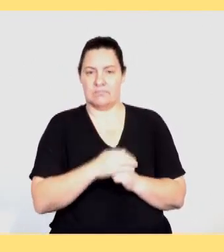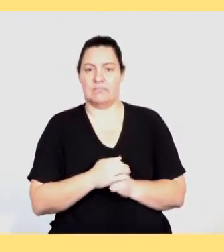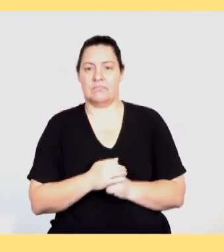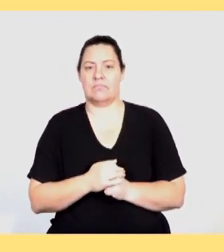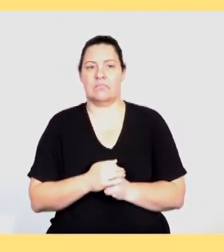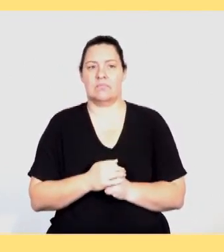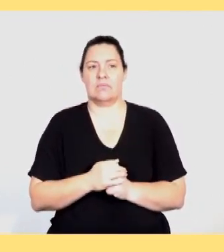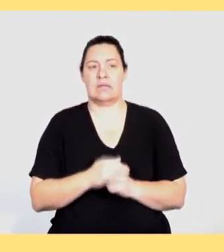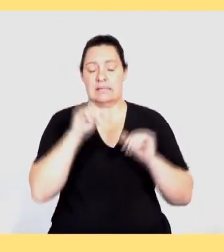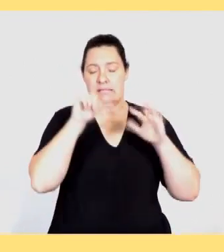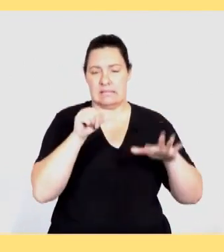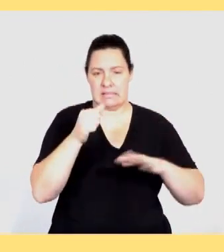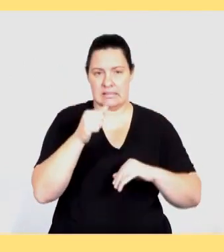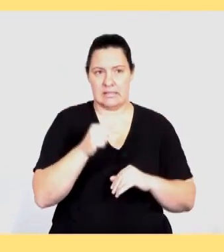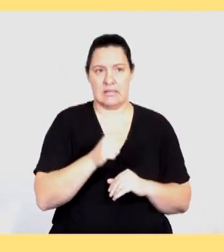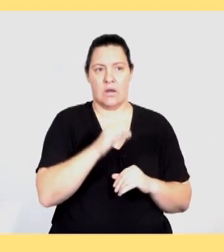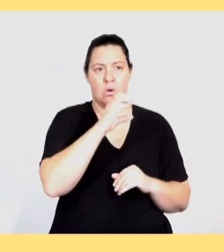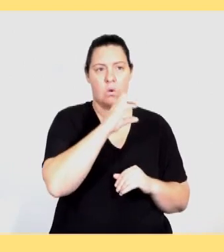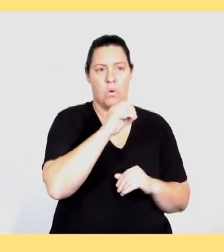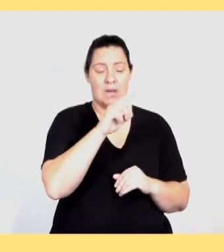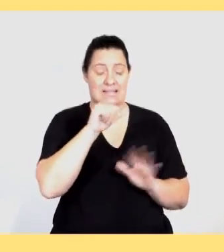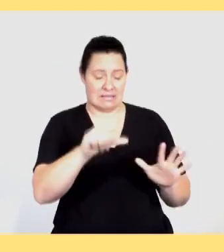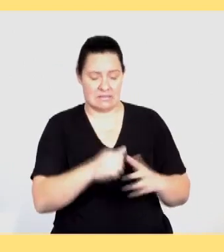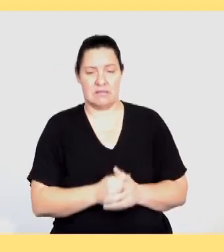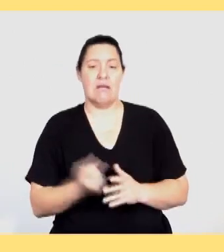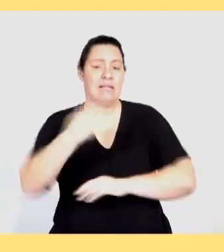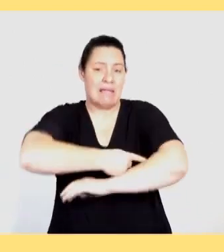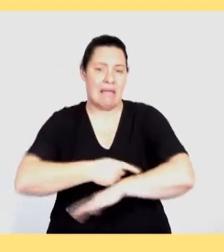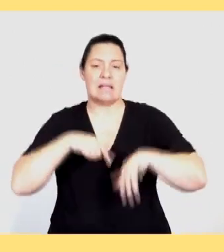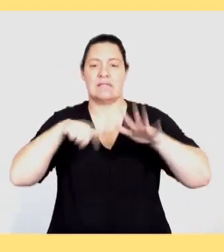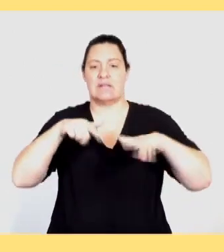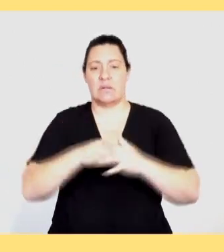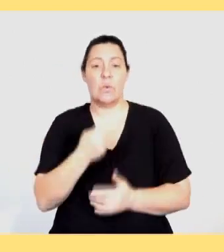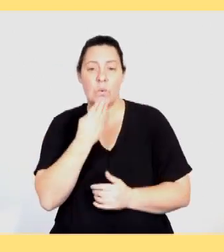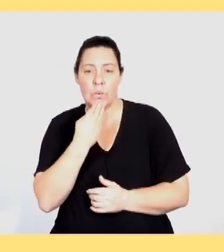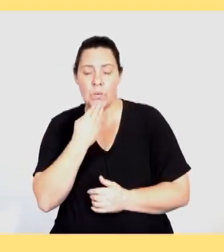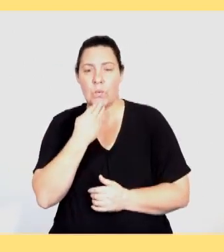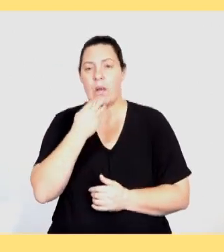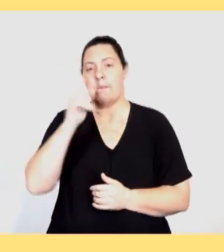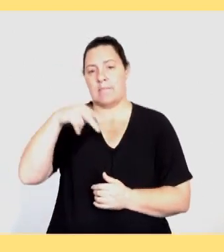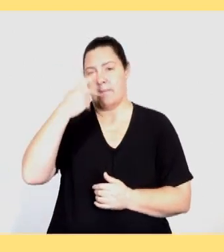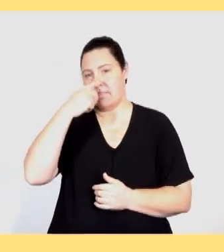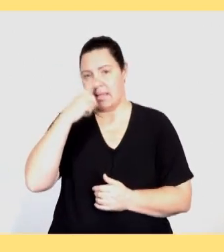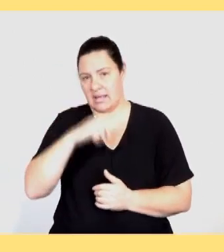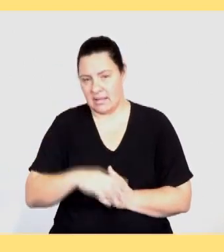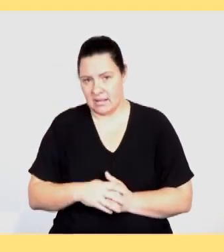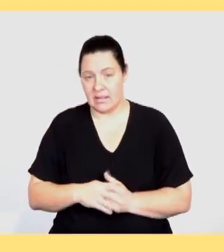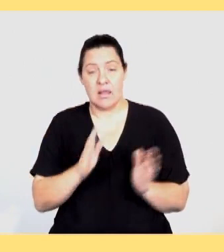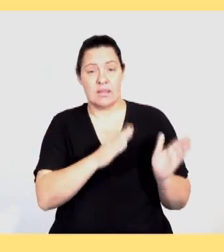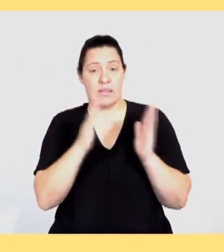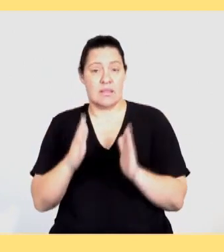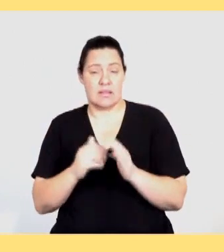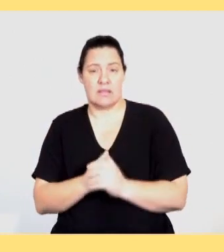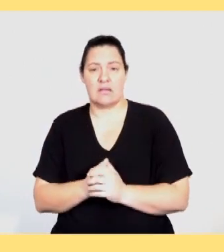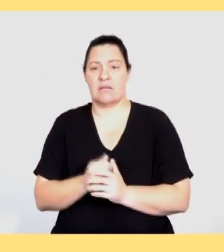here. 16. The day is the 17th. Who is this now? P Pink.